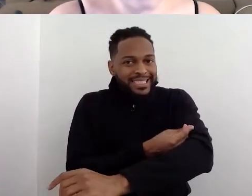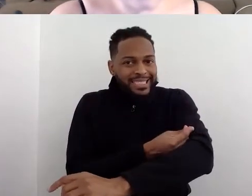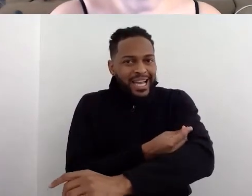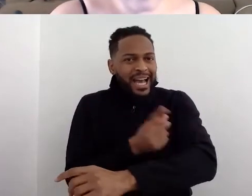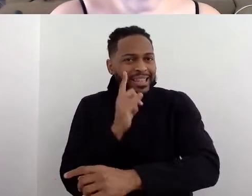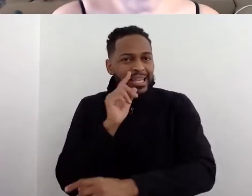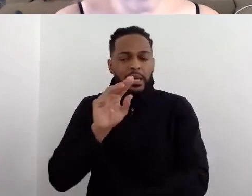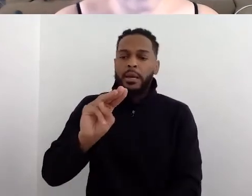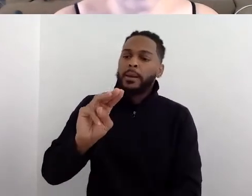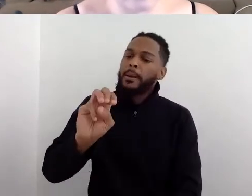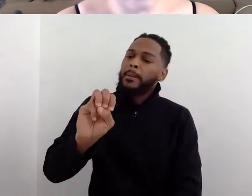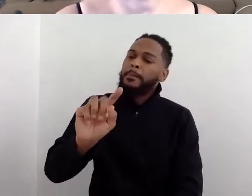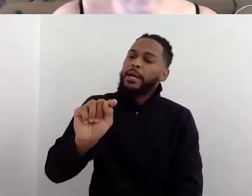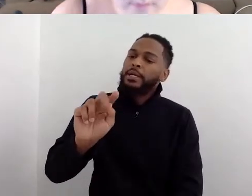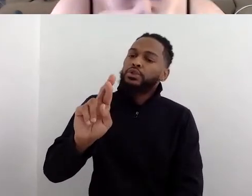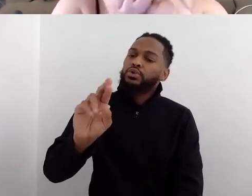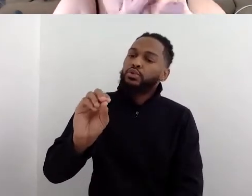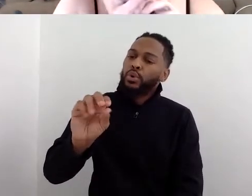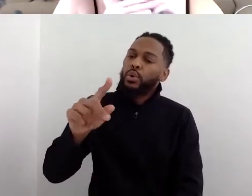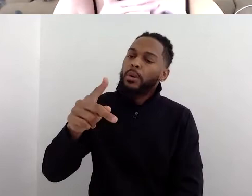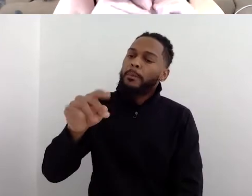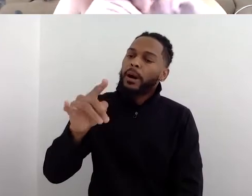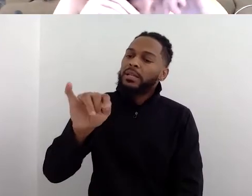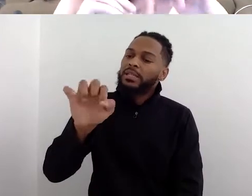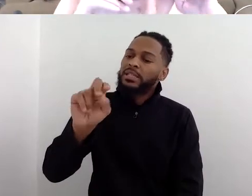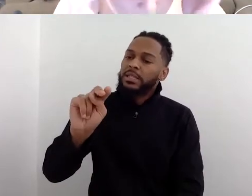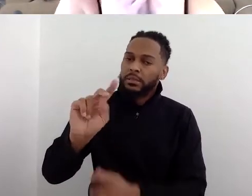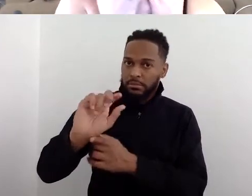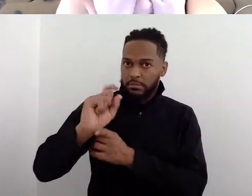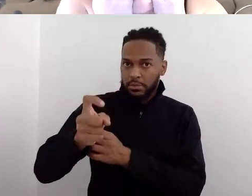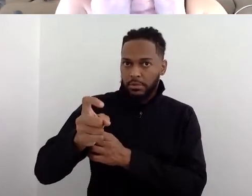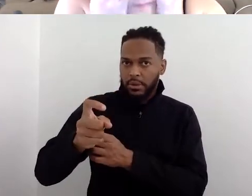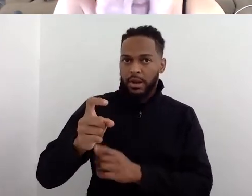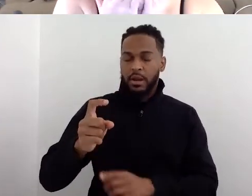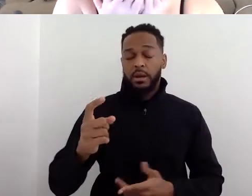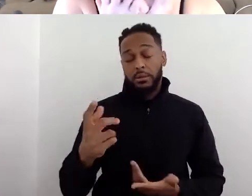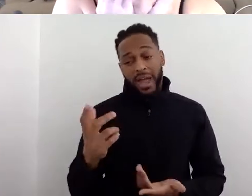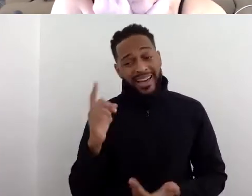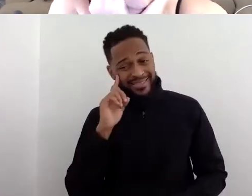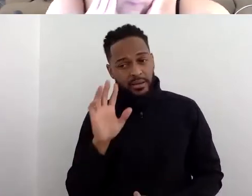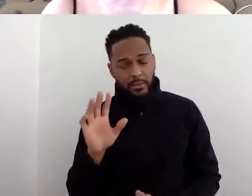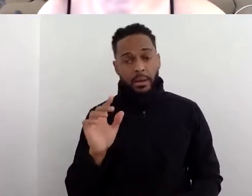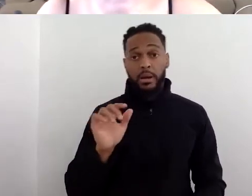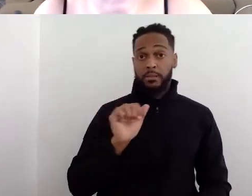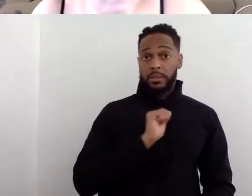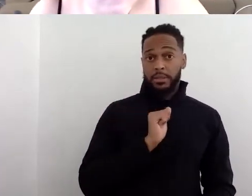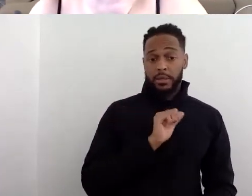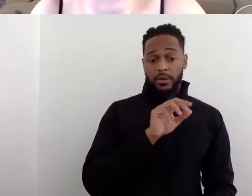just speak for Mount Sinai. There was a time that we stopped giving patients vaccines because we ran out.